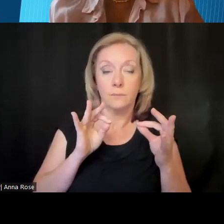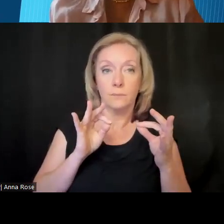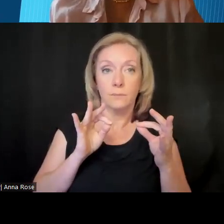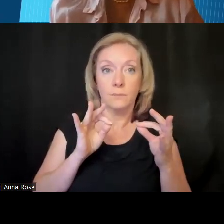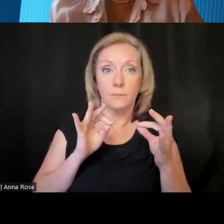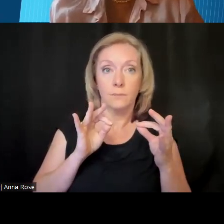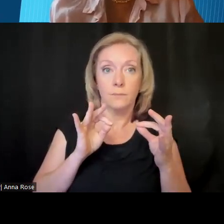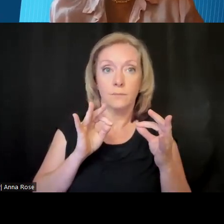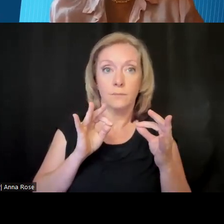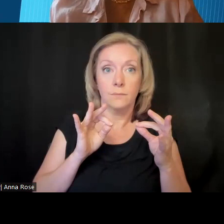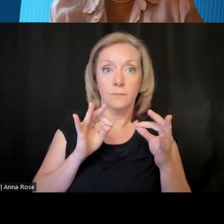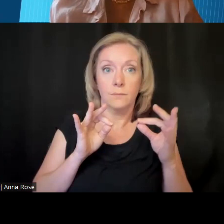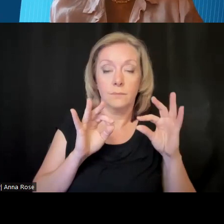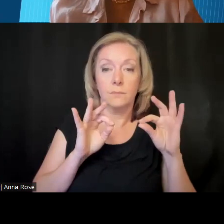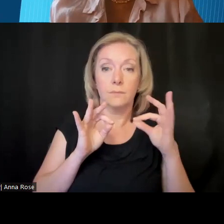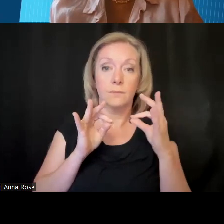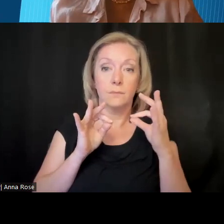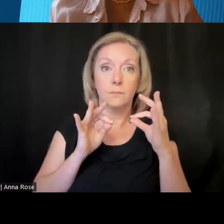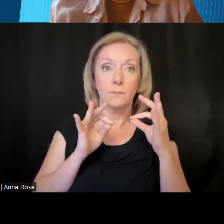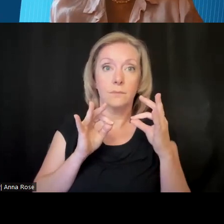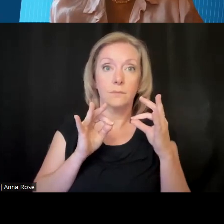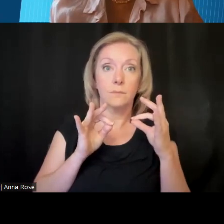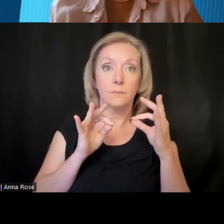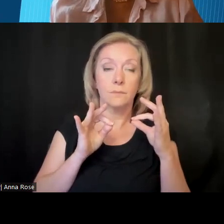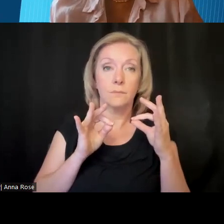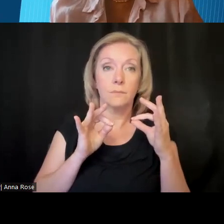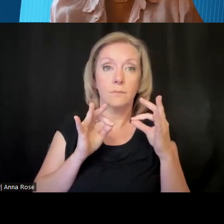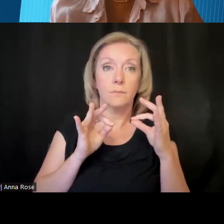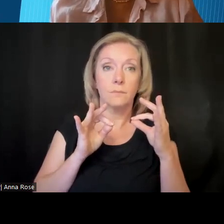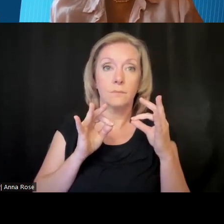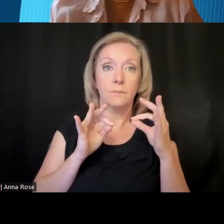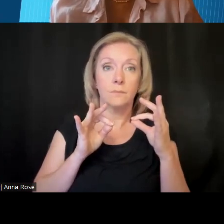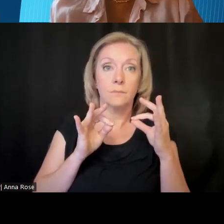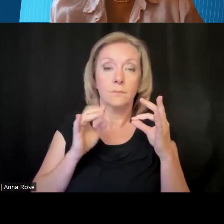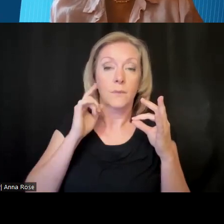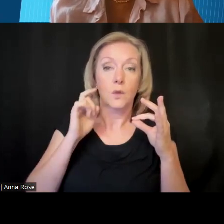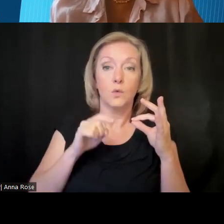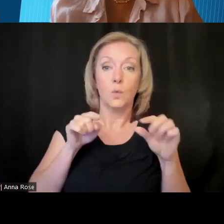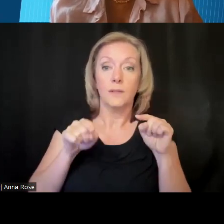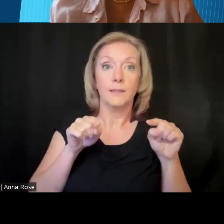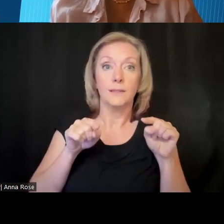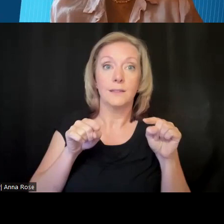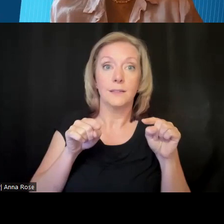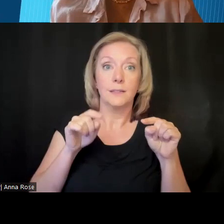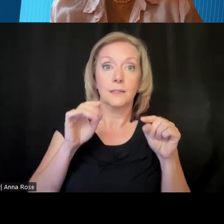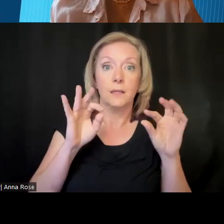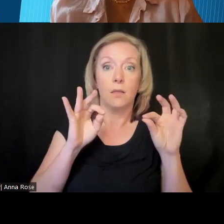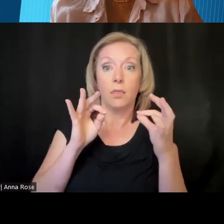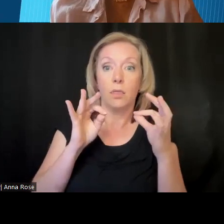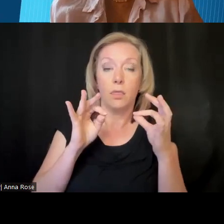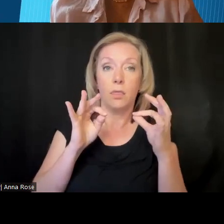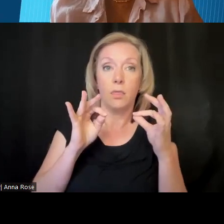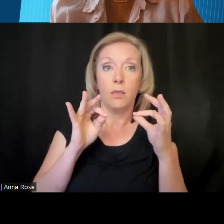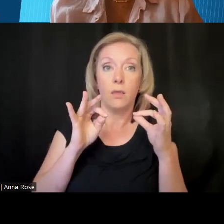I'll give you a little hint. One of the things that we clearly see is that we see that these eyes are not aligned, but if you look at